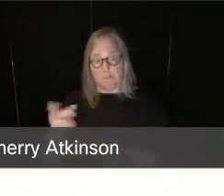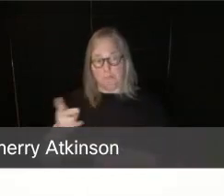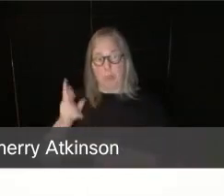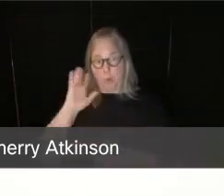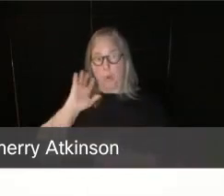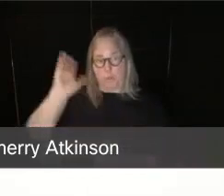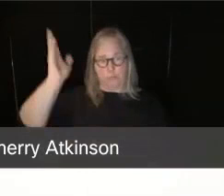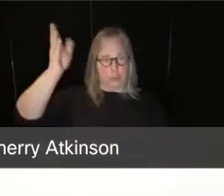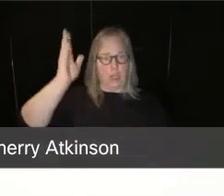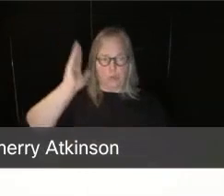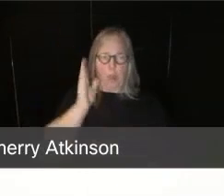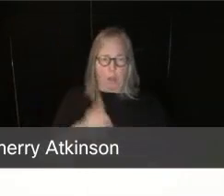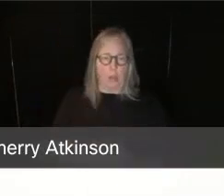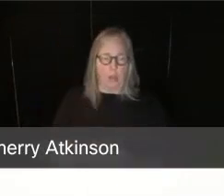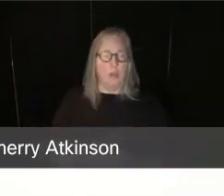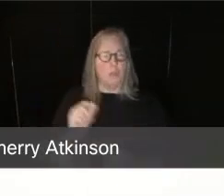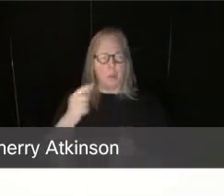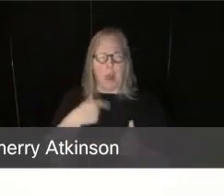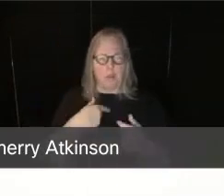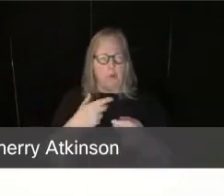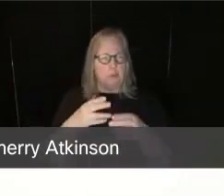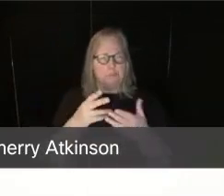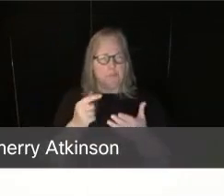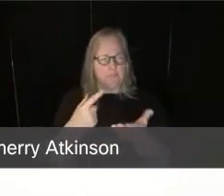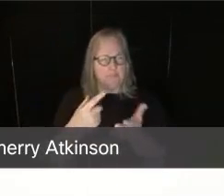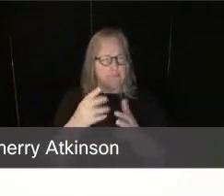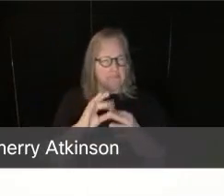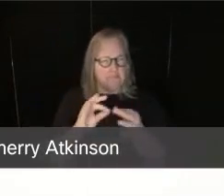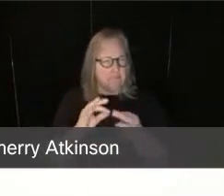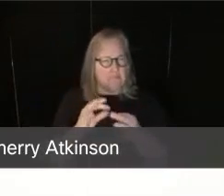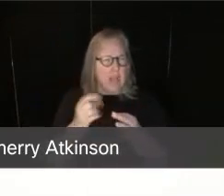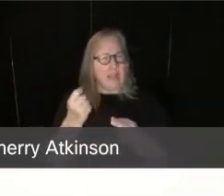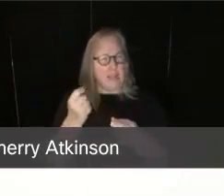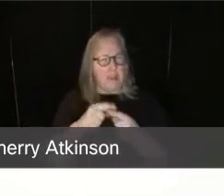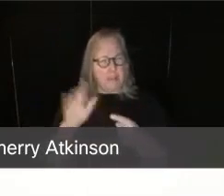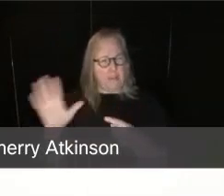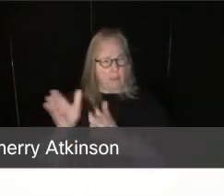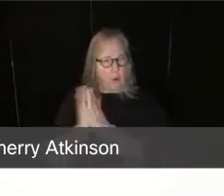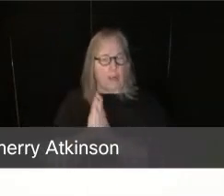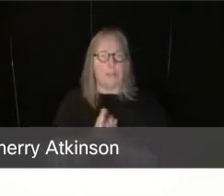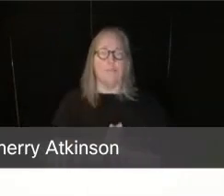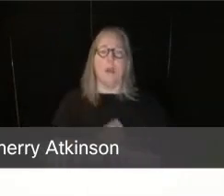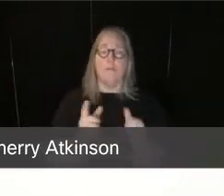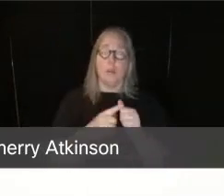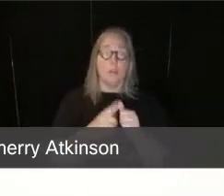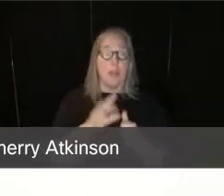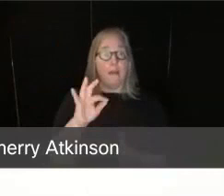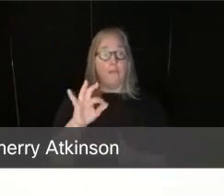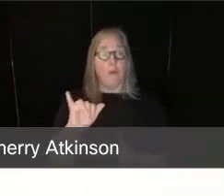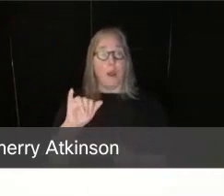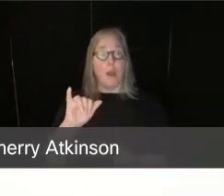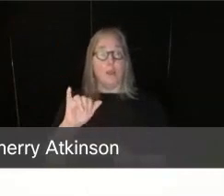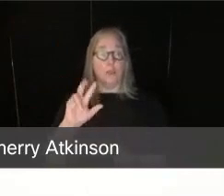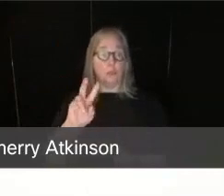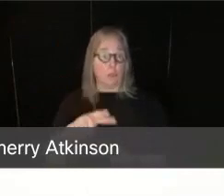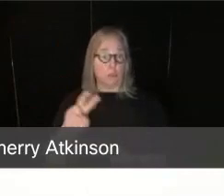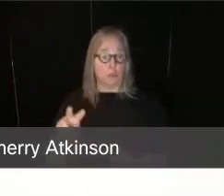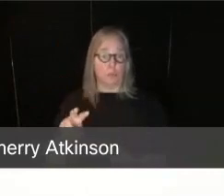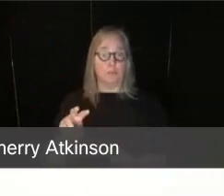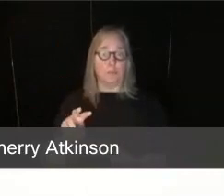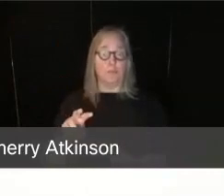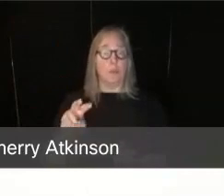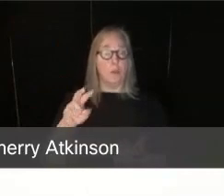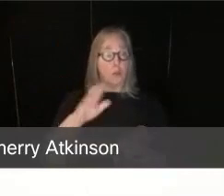So I'm just going to talk a little bit about the requests they submitted. First, in FY22, the